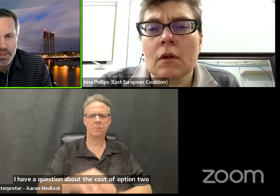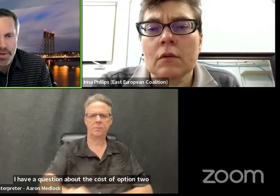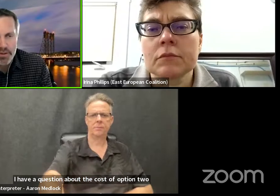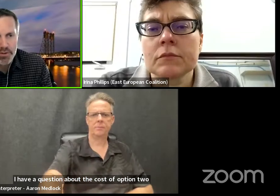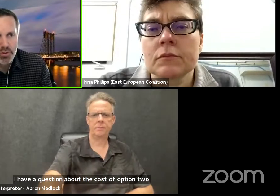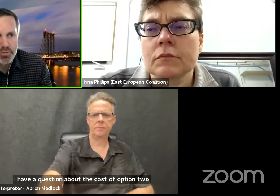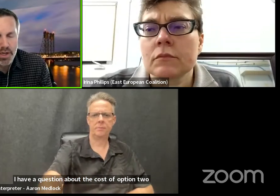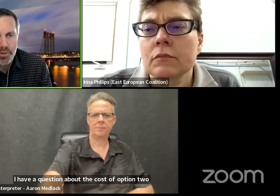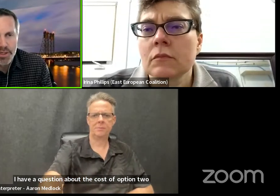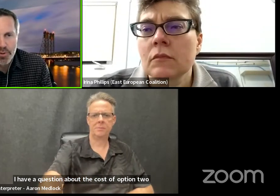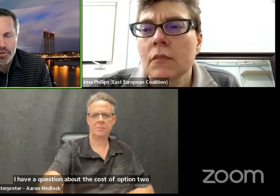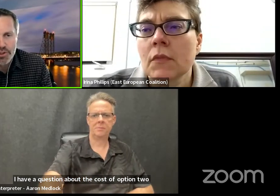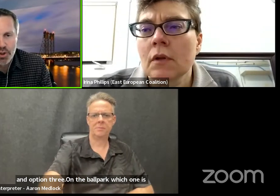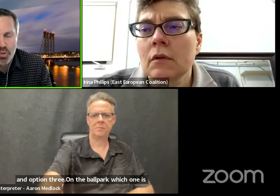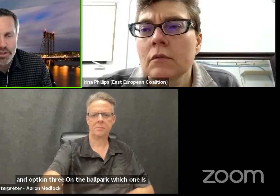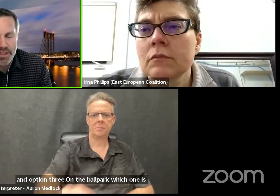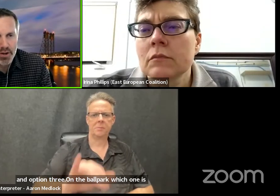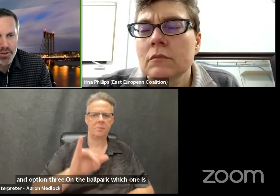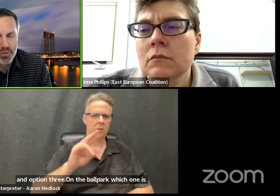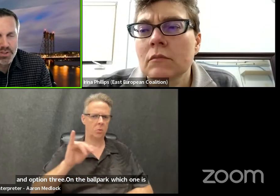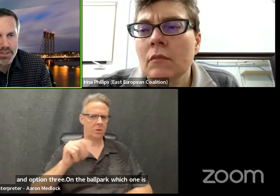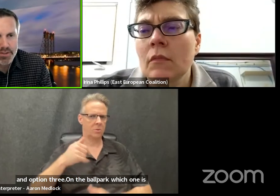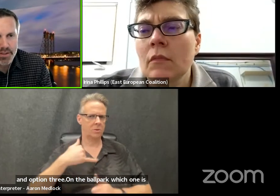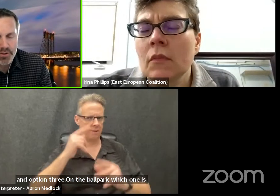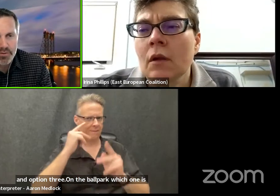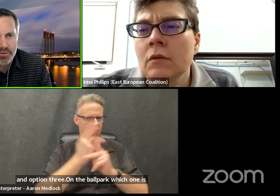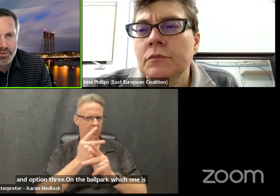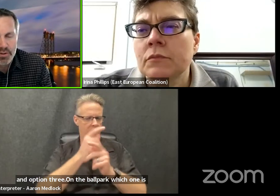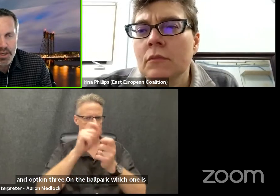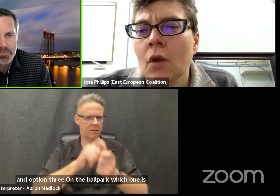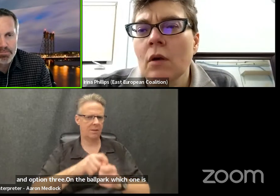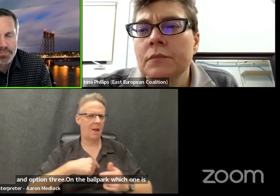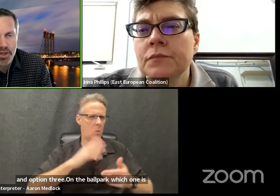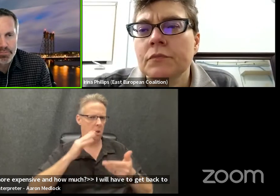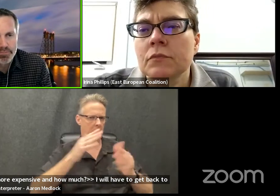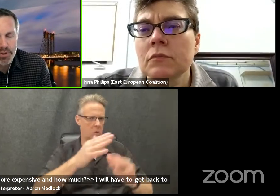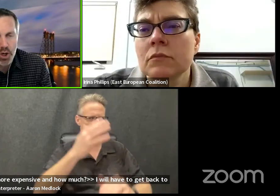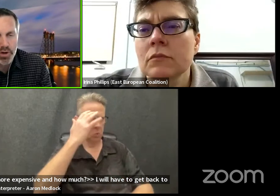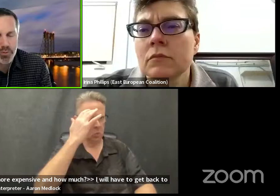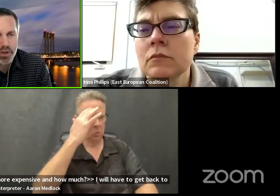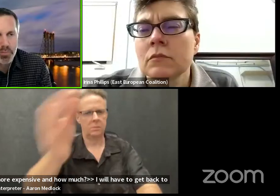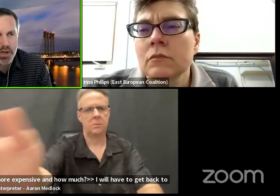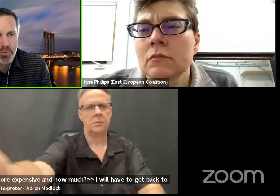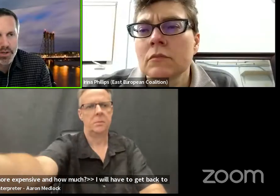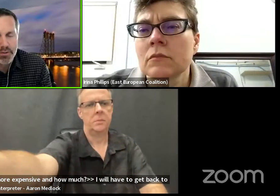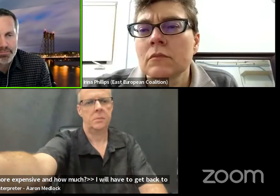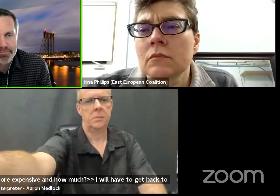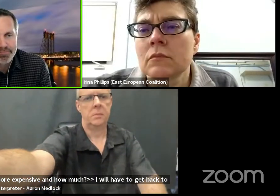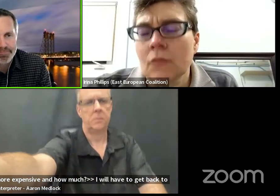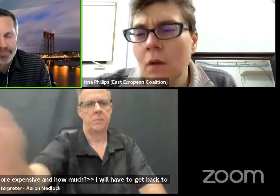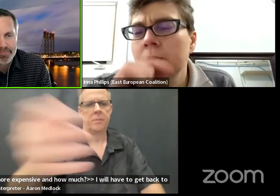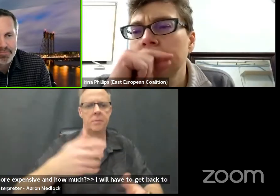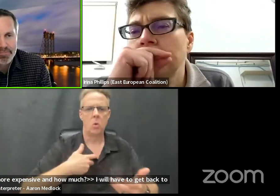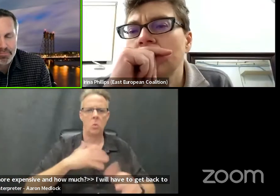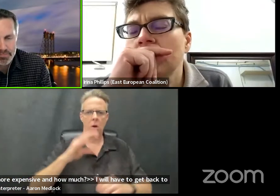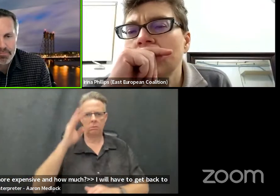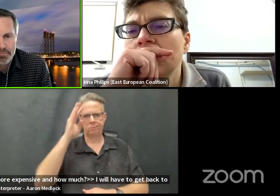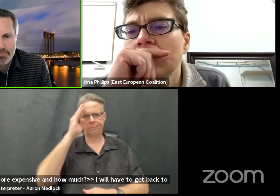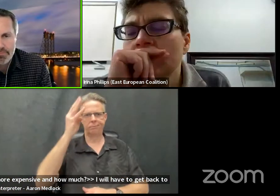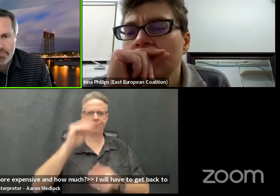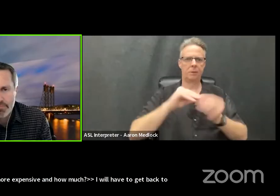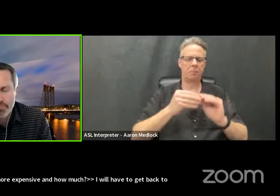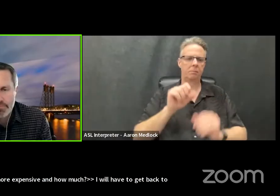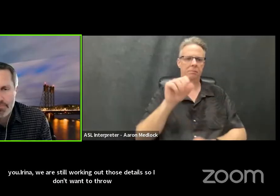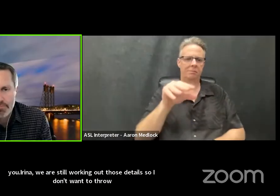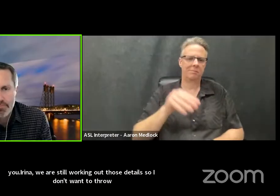We will have to get back to you, Irina. We are still working out those details. So I don't want to throw a number out right now.